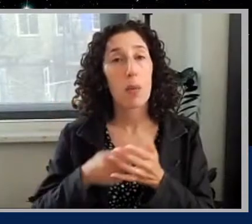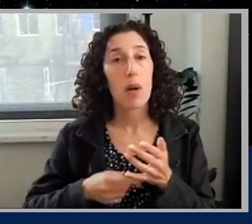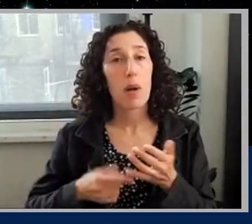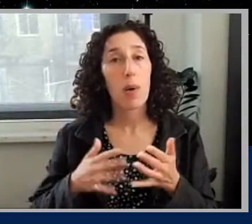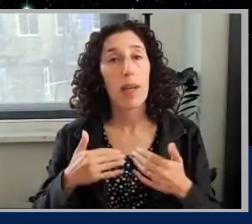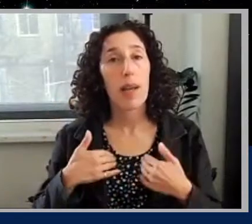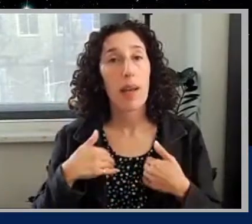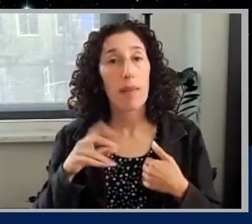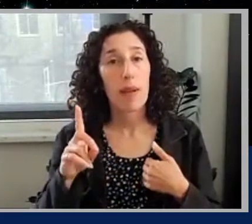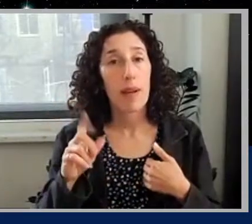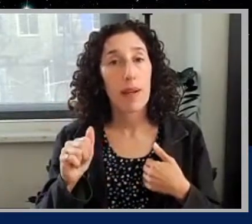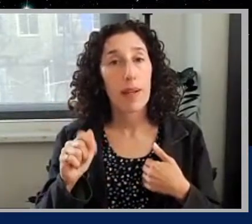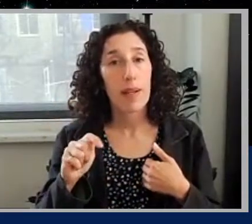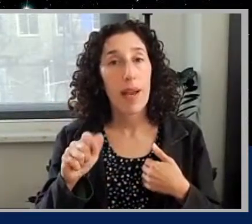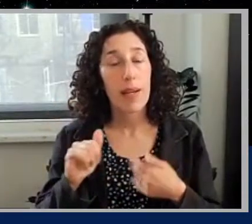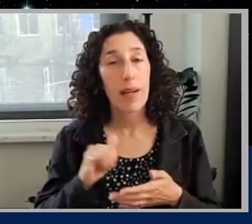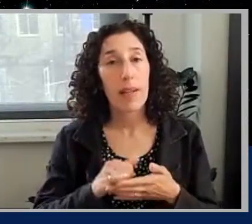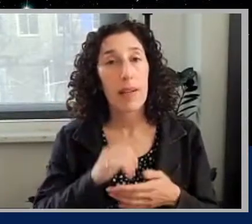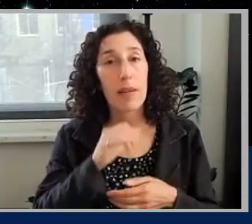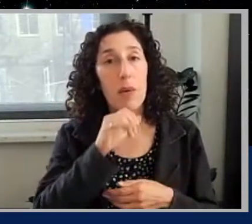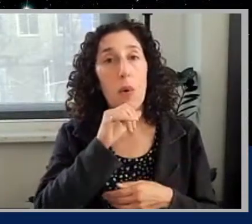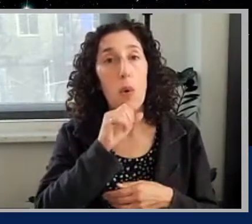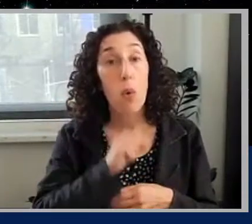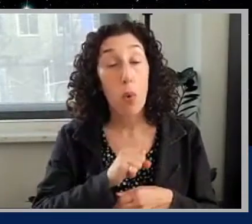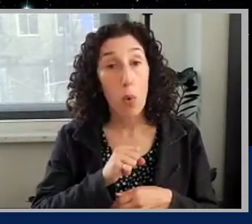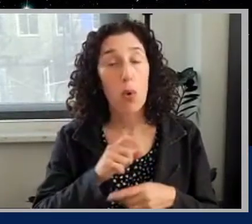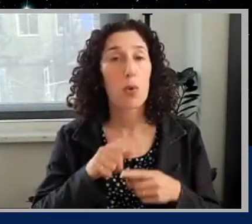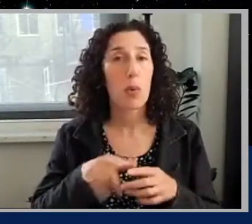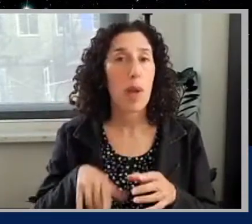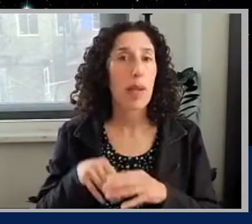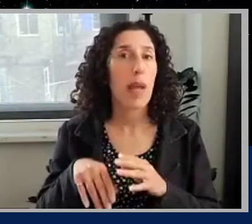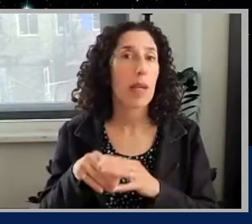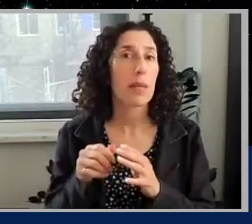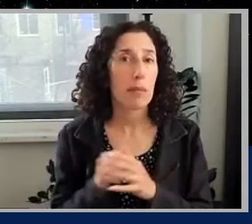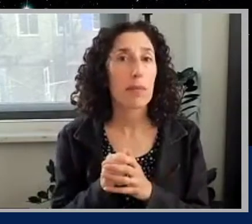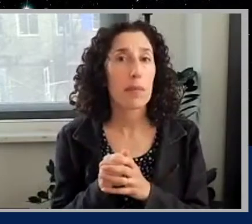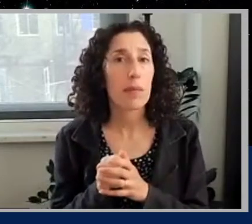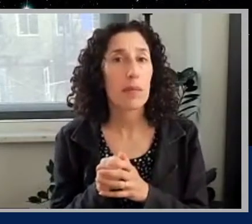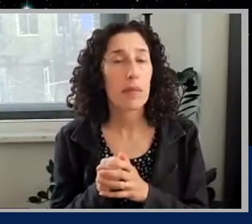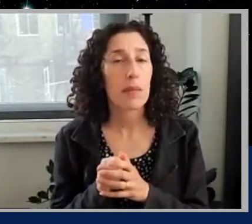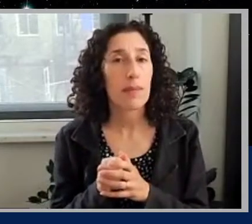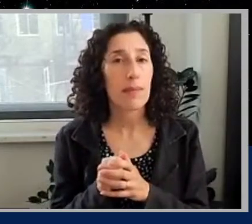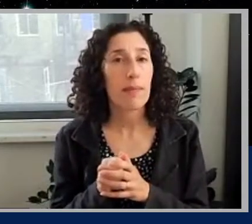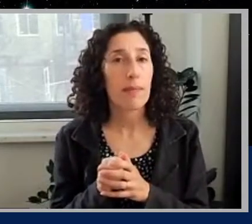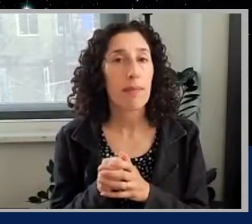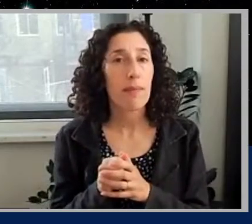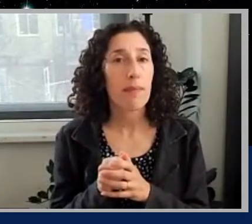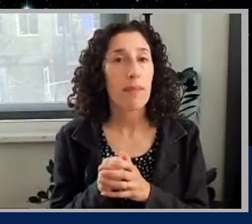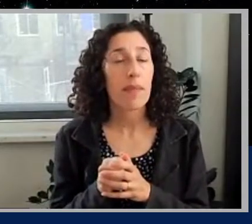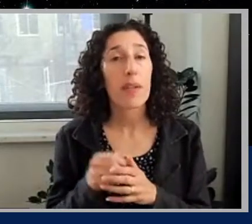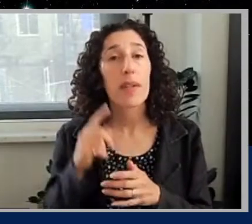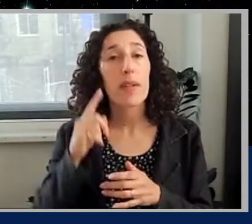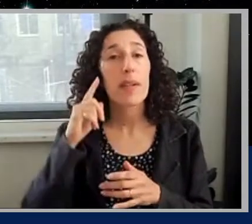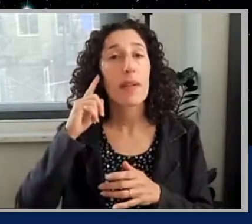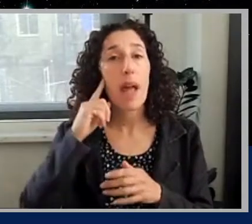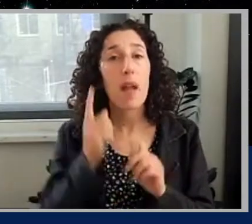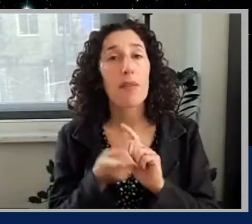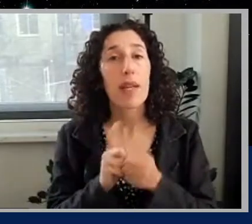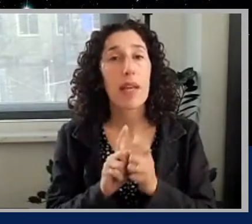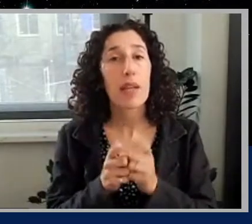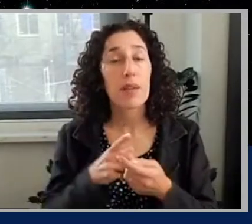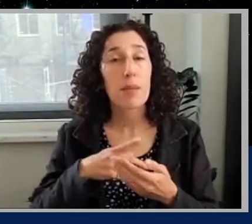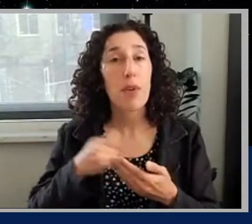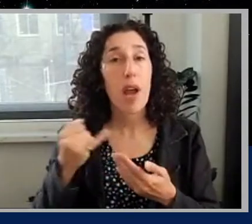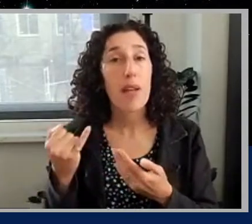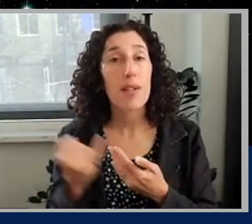since gender had been launched. We are definitely hoping to keep moving the sonification project forward and to